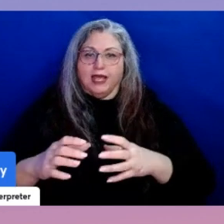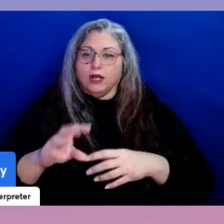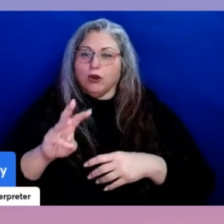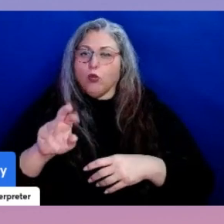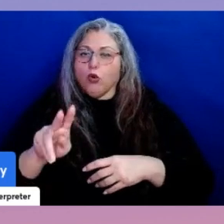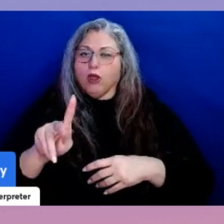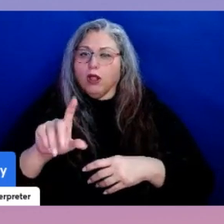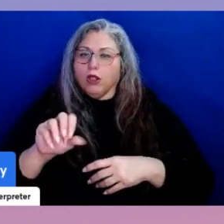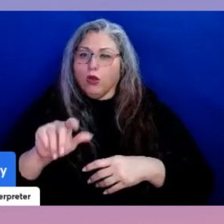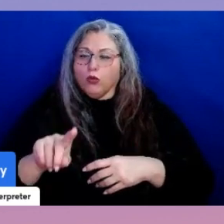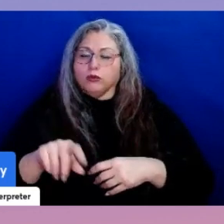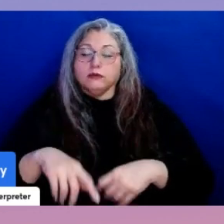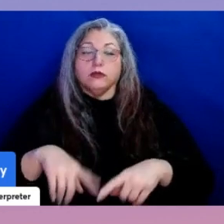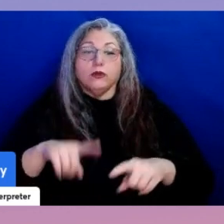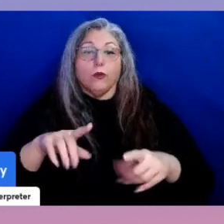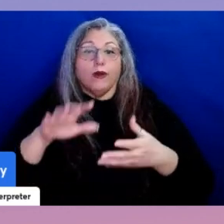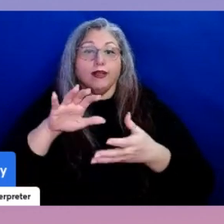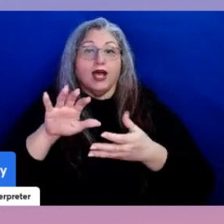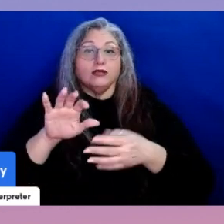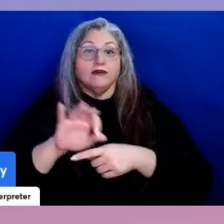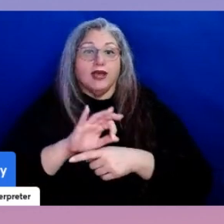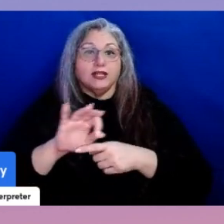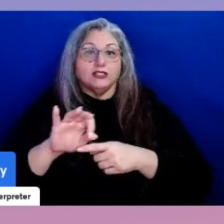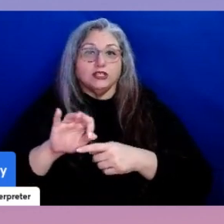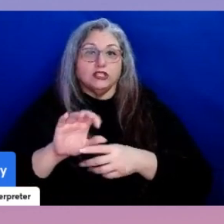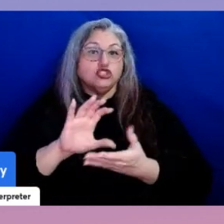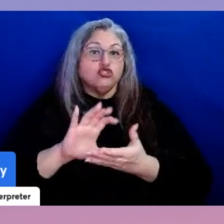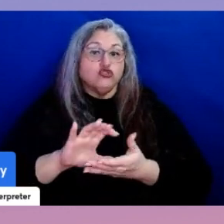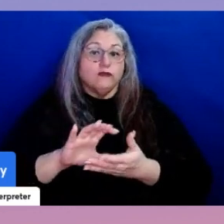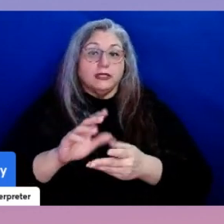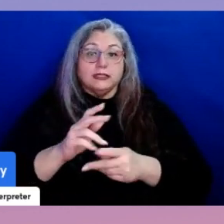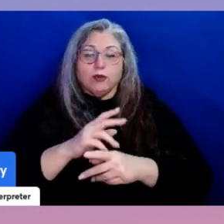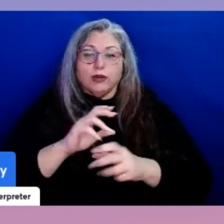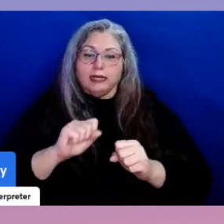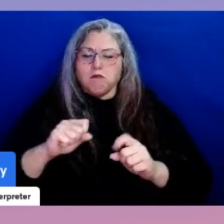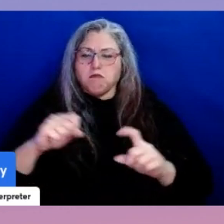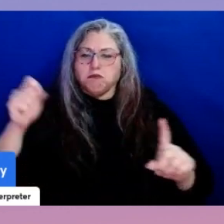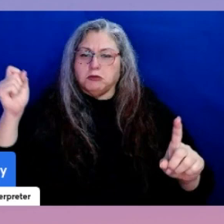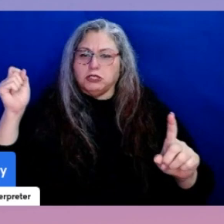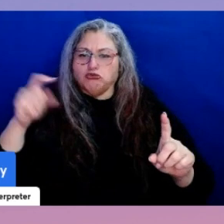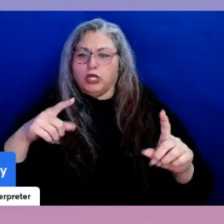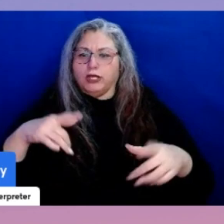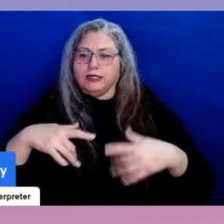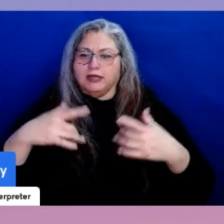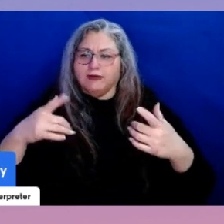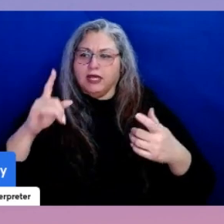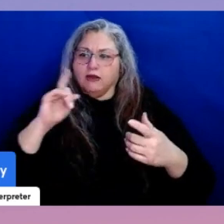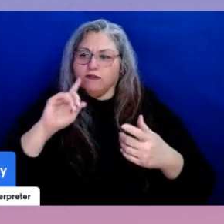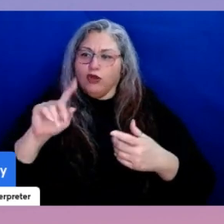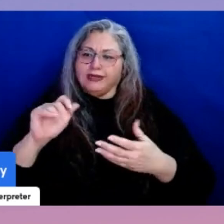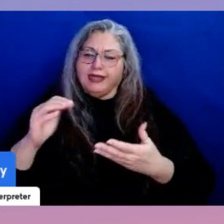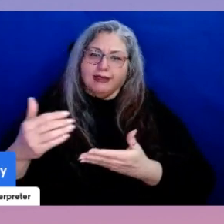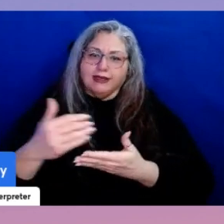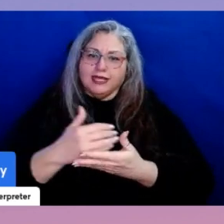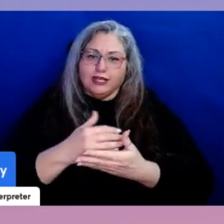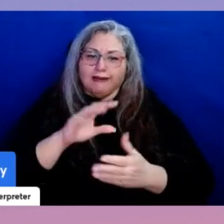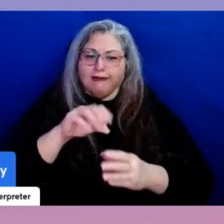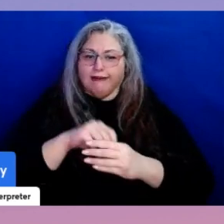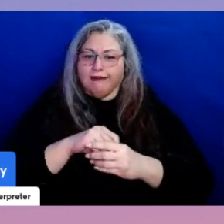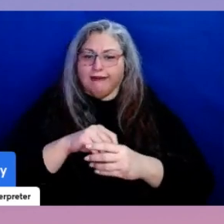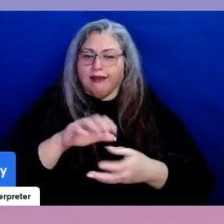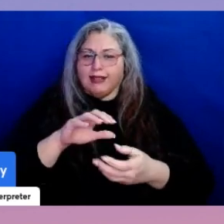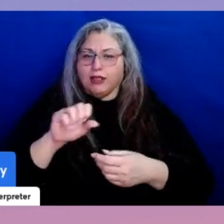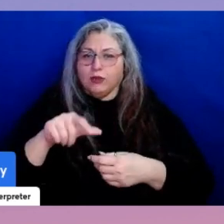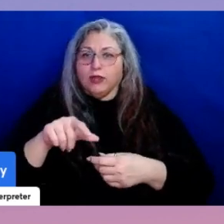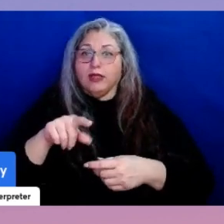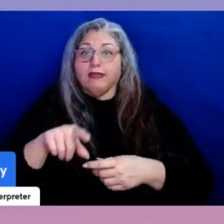Functions serverless compute service can trigger events that initiate data ingestion into Cloud SQL. This event-driven